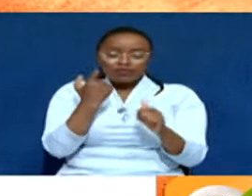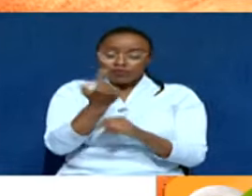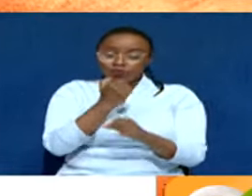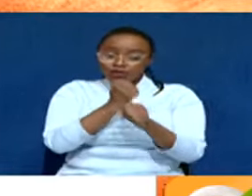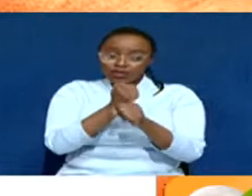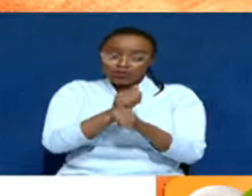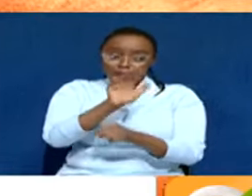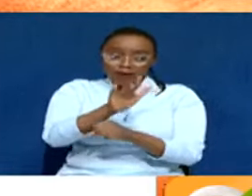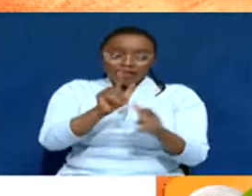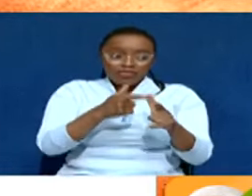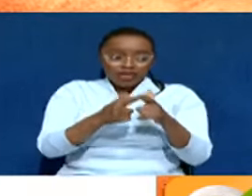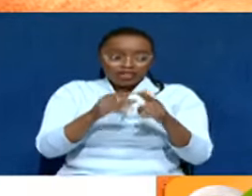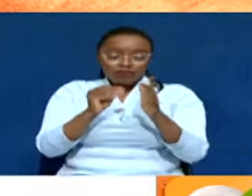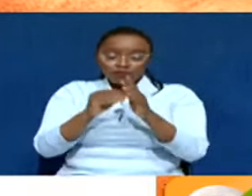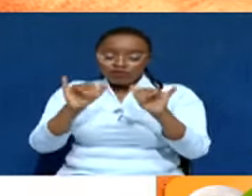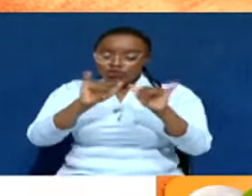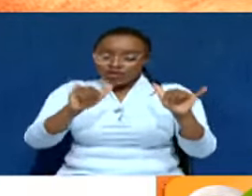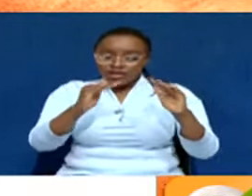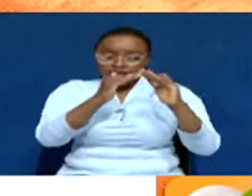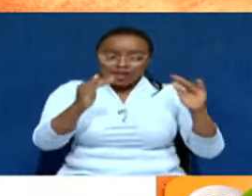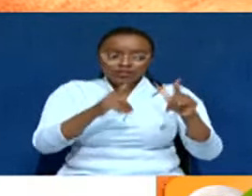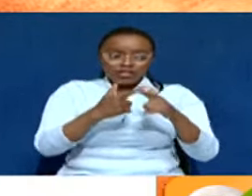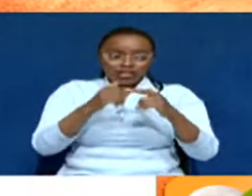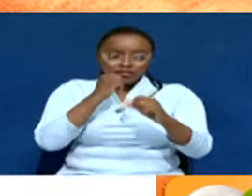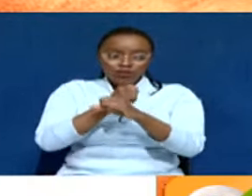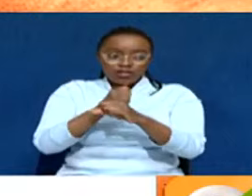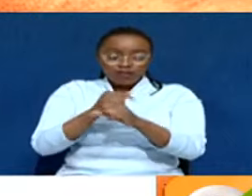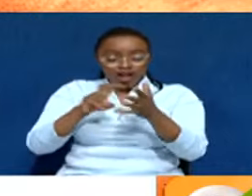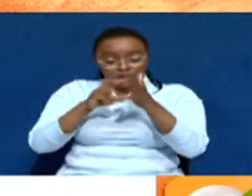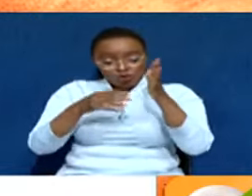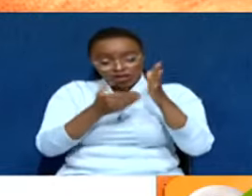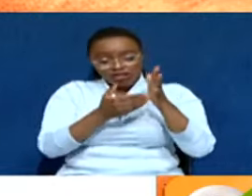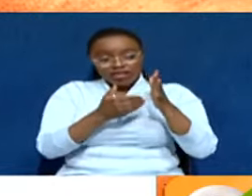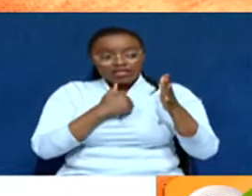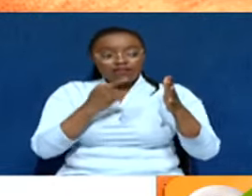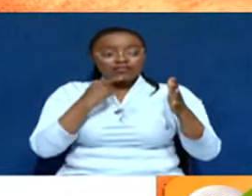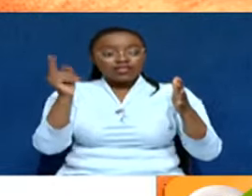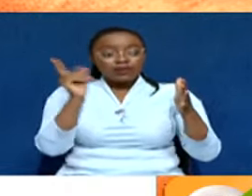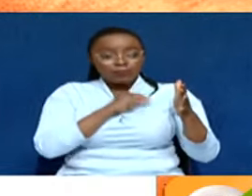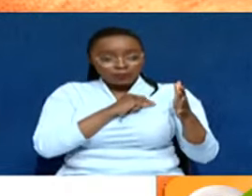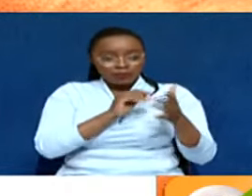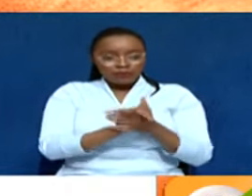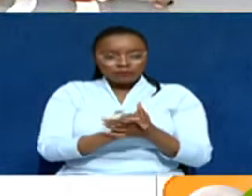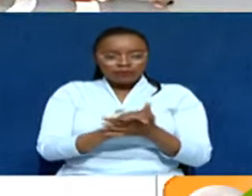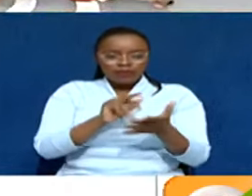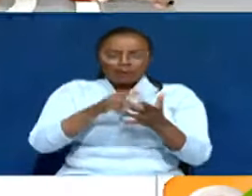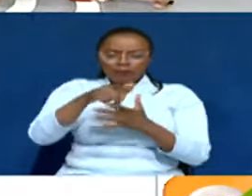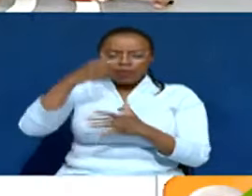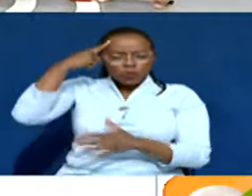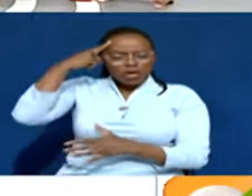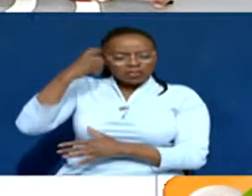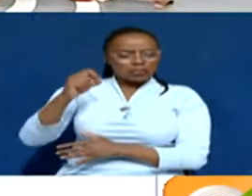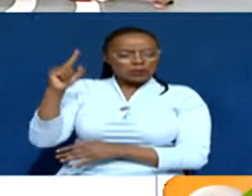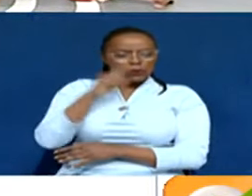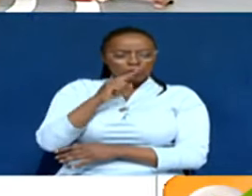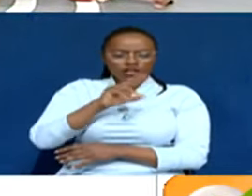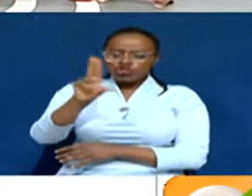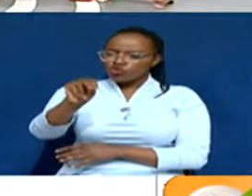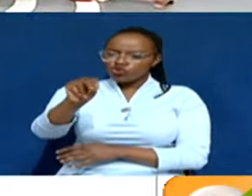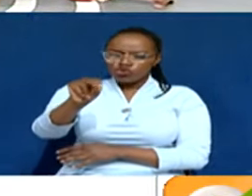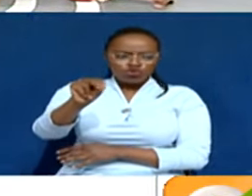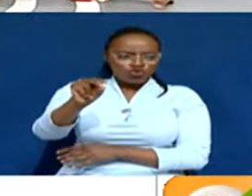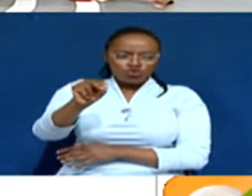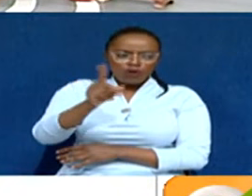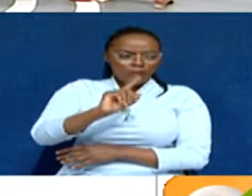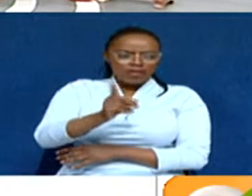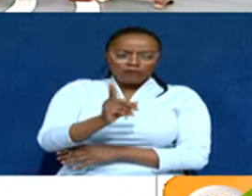after your kids, to cook, to wash, to clean the house. That's my work. Even in my contract, that is what is in my contract. Si labda ulikuwa kichwa ngumu wewe? Yeah, no, I